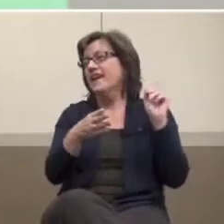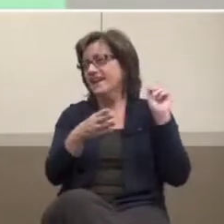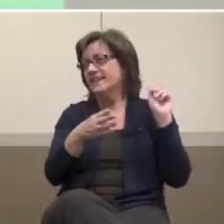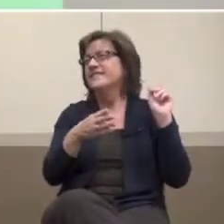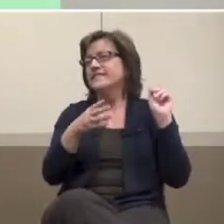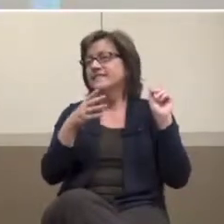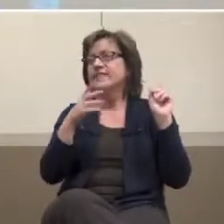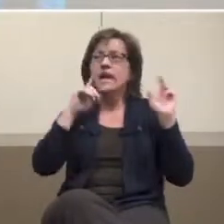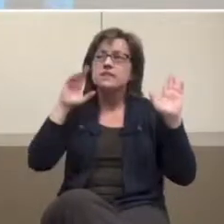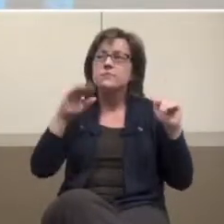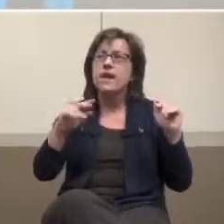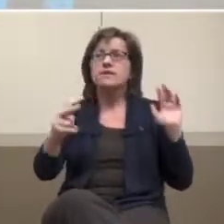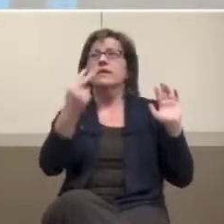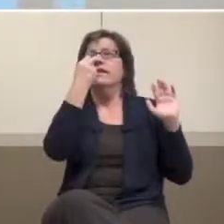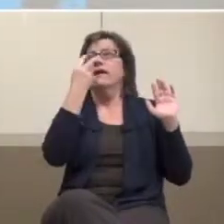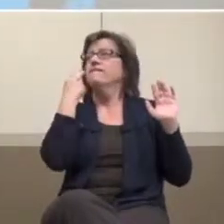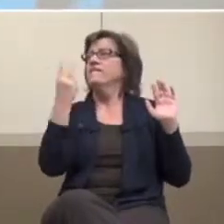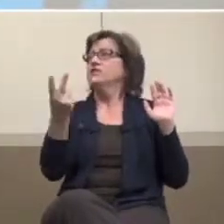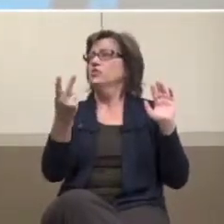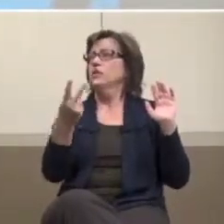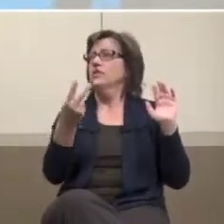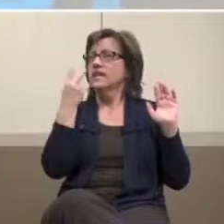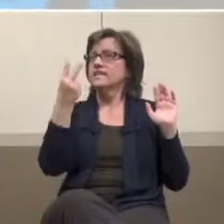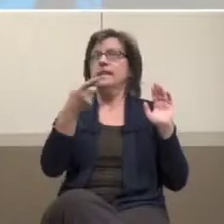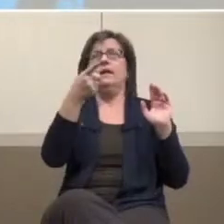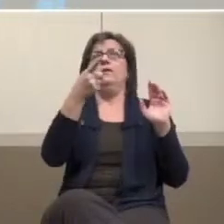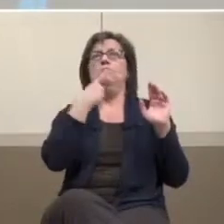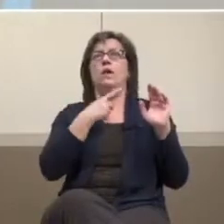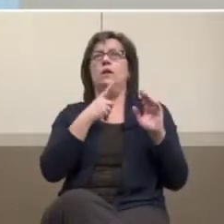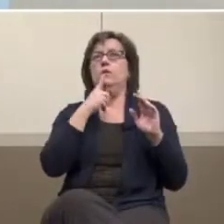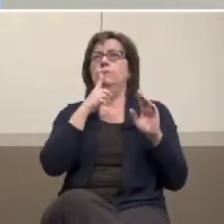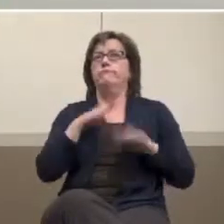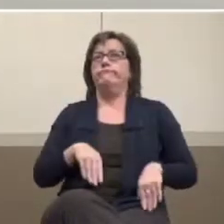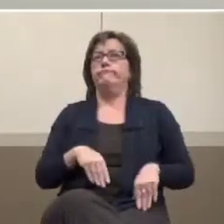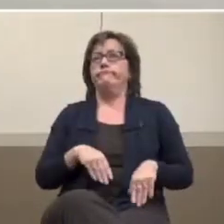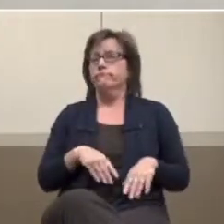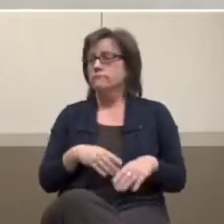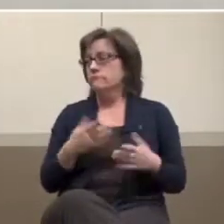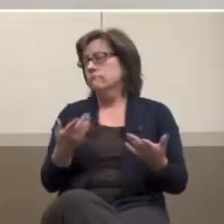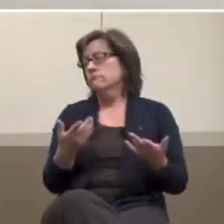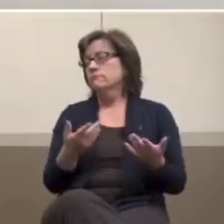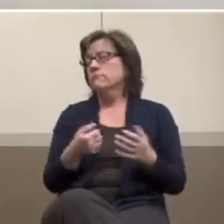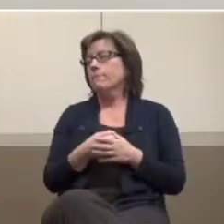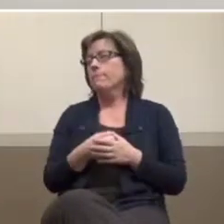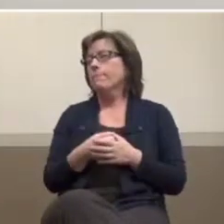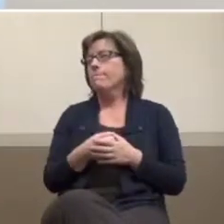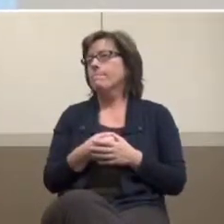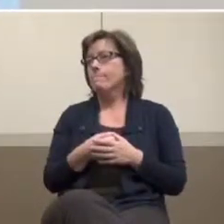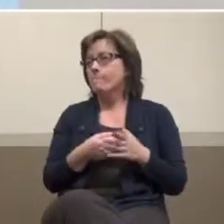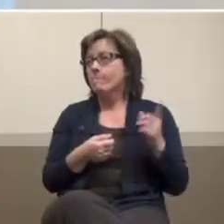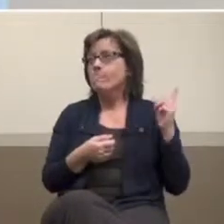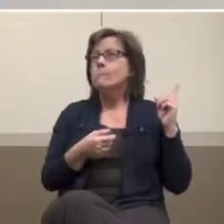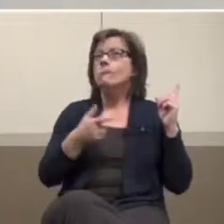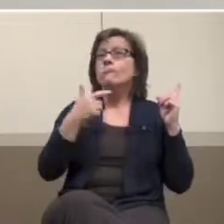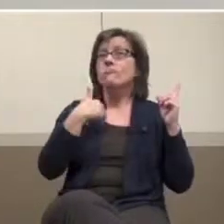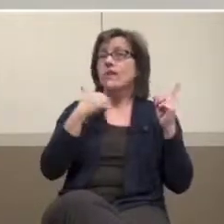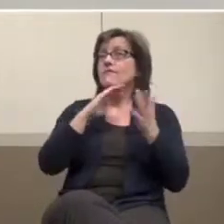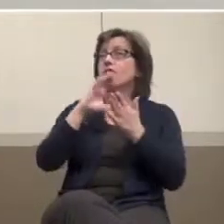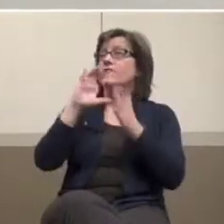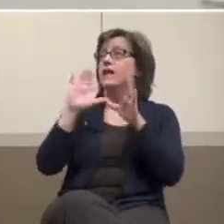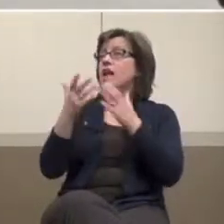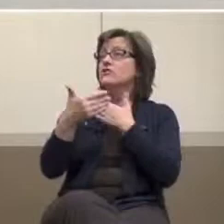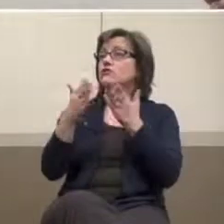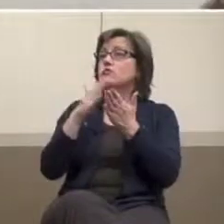expectations and some kind of visual cue. This is, I have this now, this is my classroom calendar. It's just from